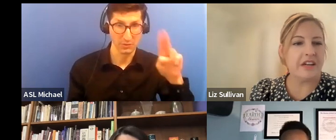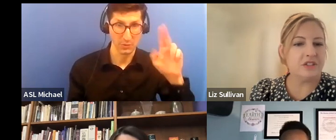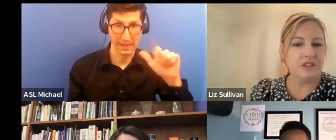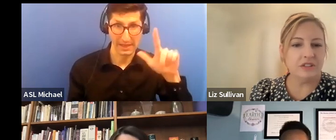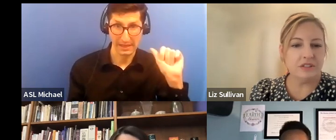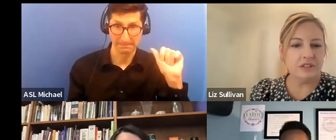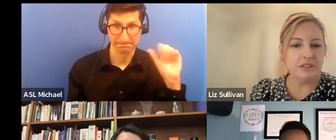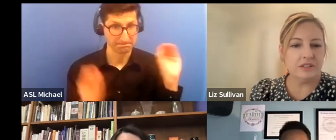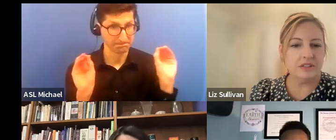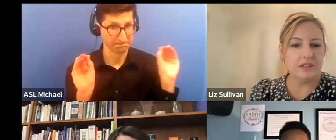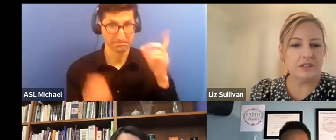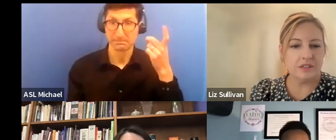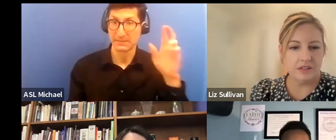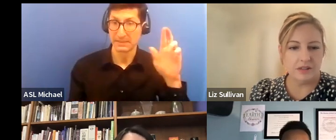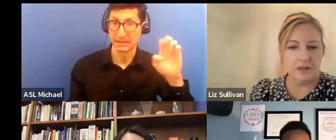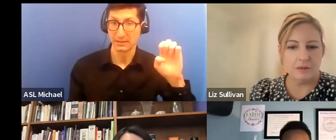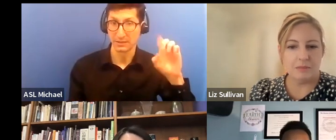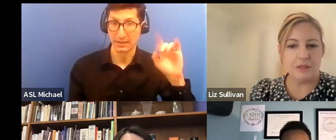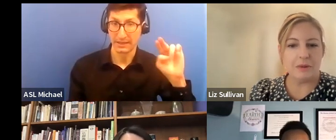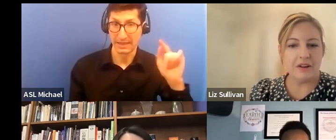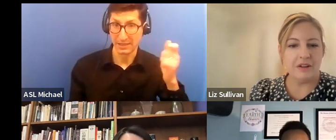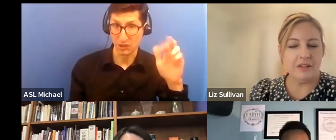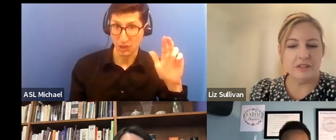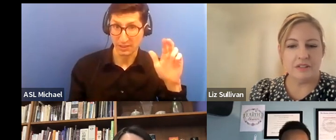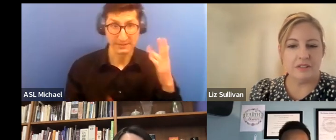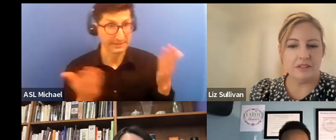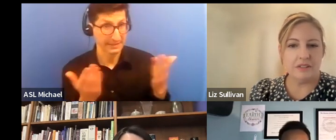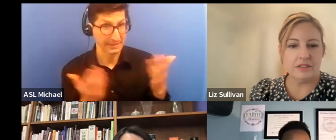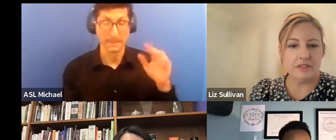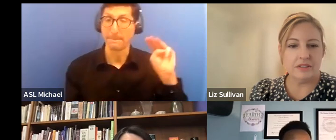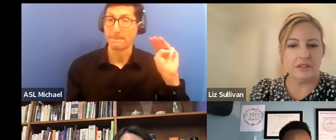Dr. Ettinger? Yes. Ms. Lopera?